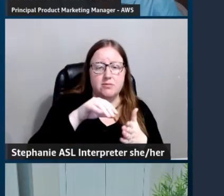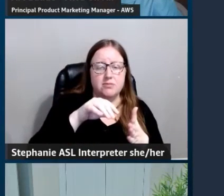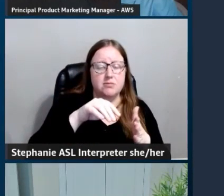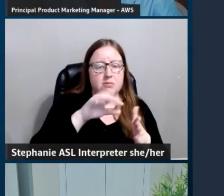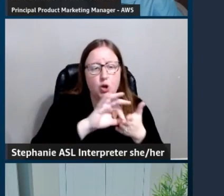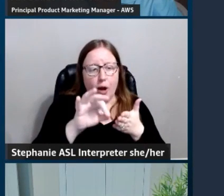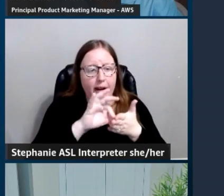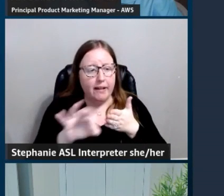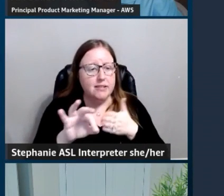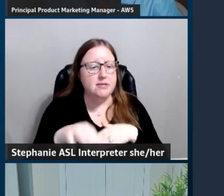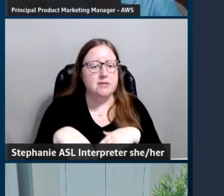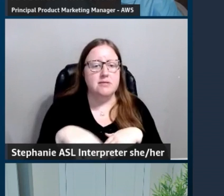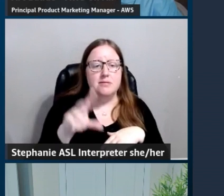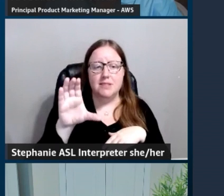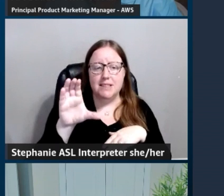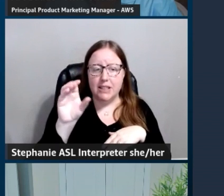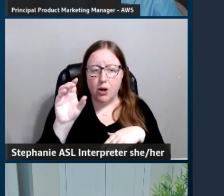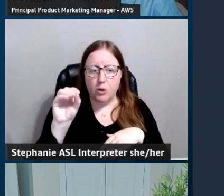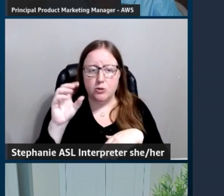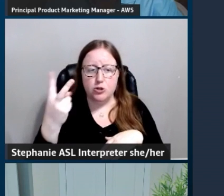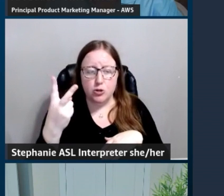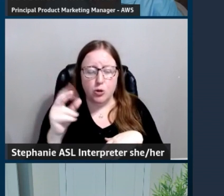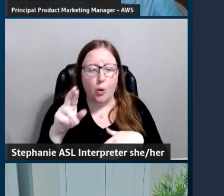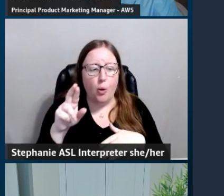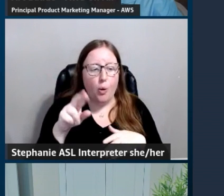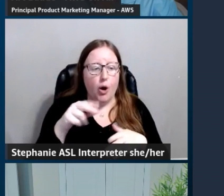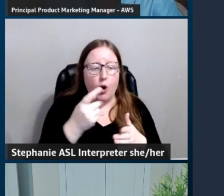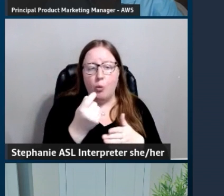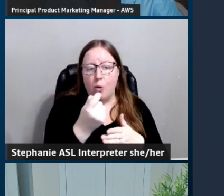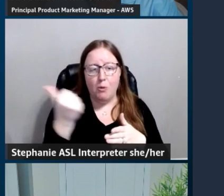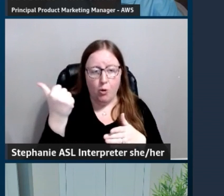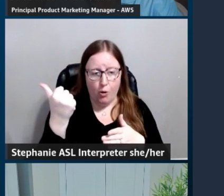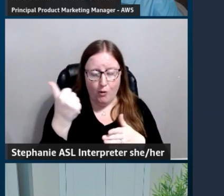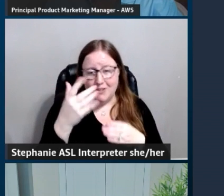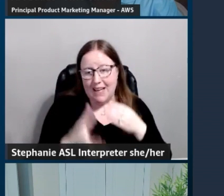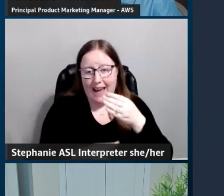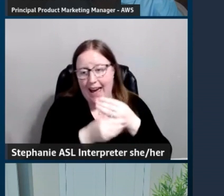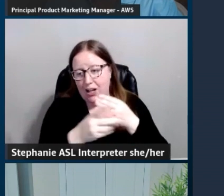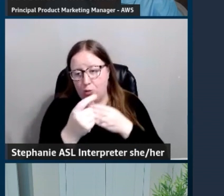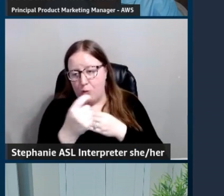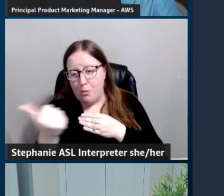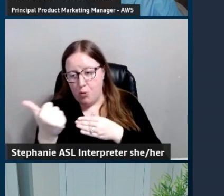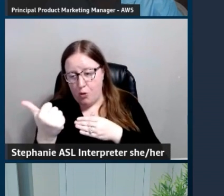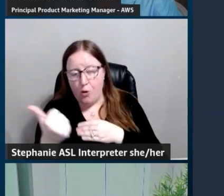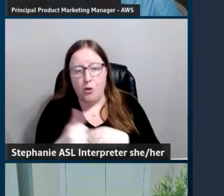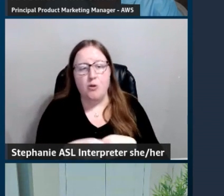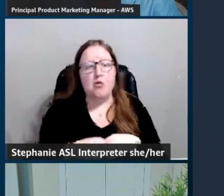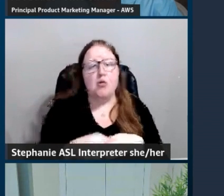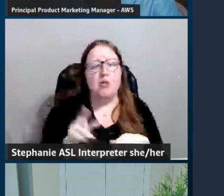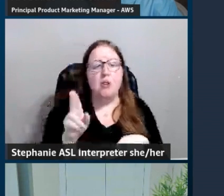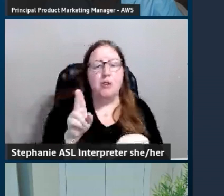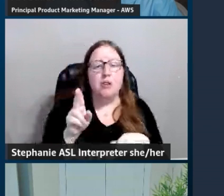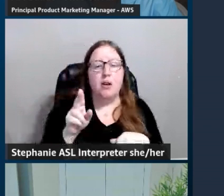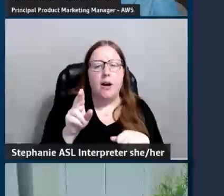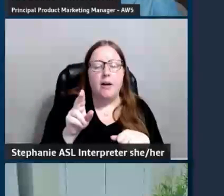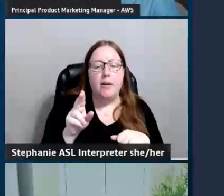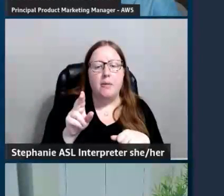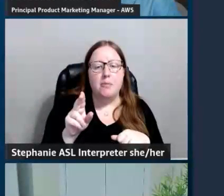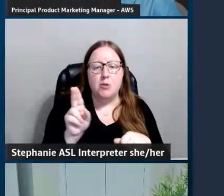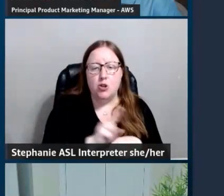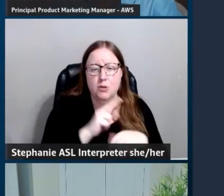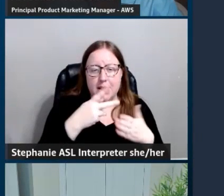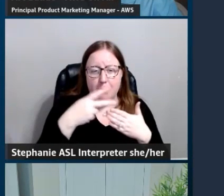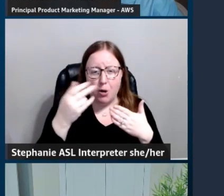CO2 either emitted or CO2 removed through sequestration type projects, things